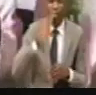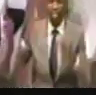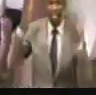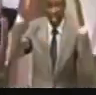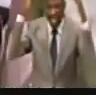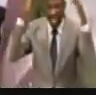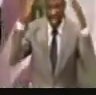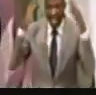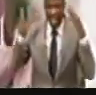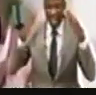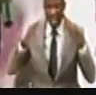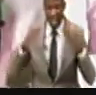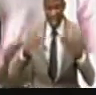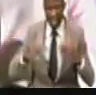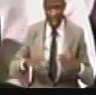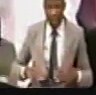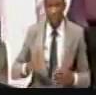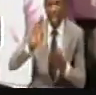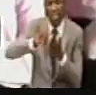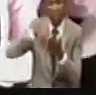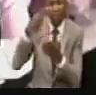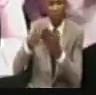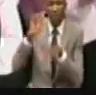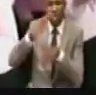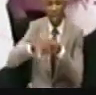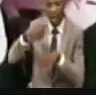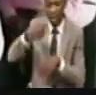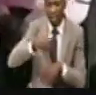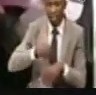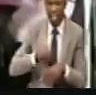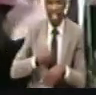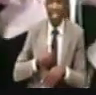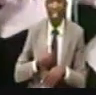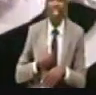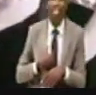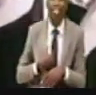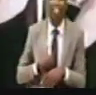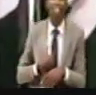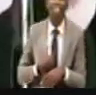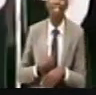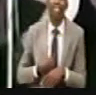showers coming from God. Coming from God. There will be